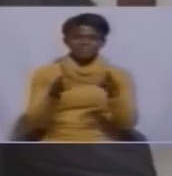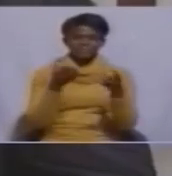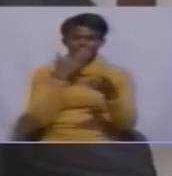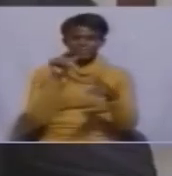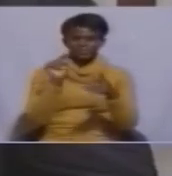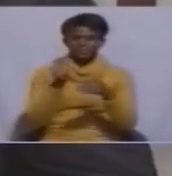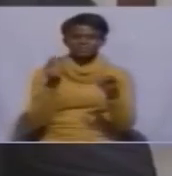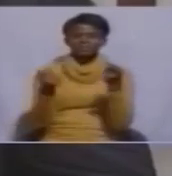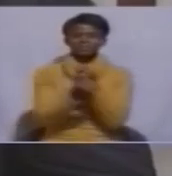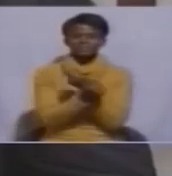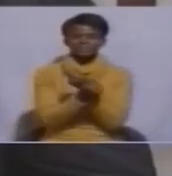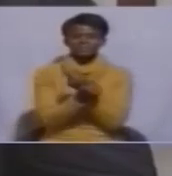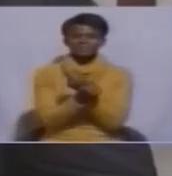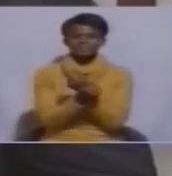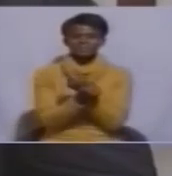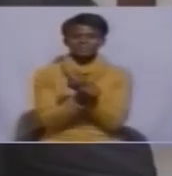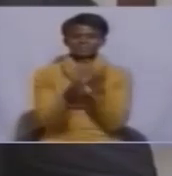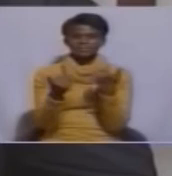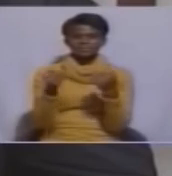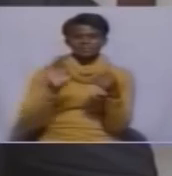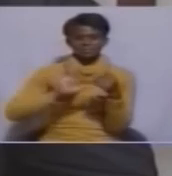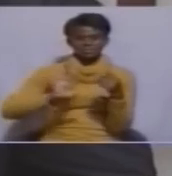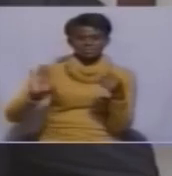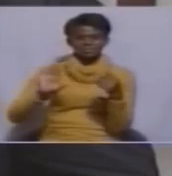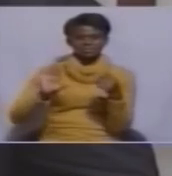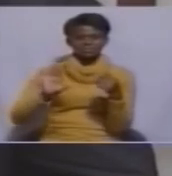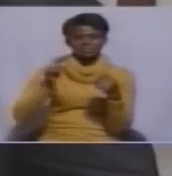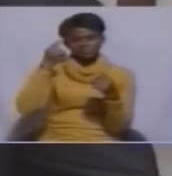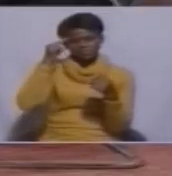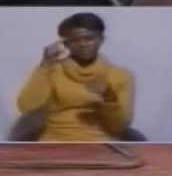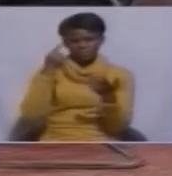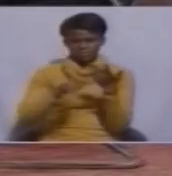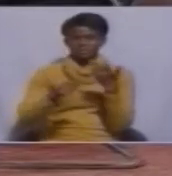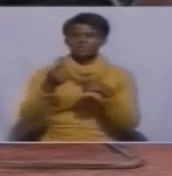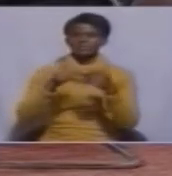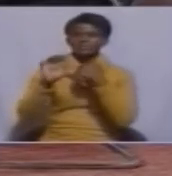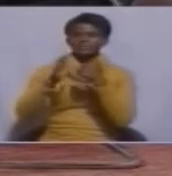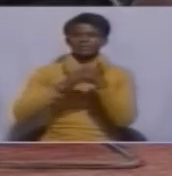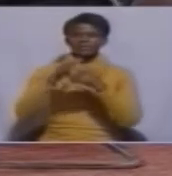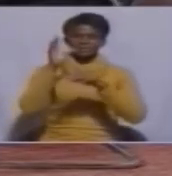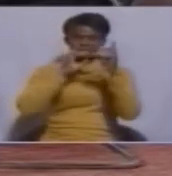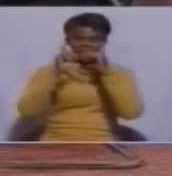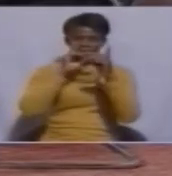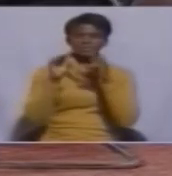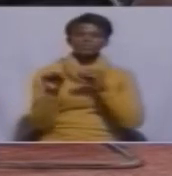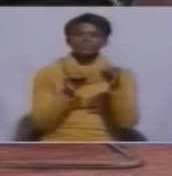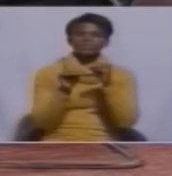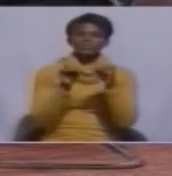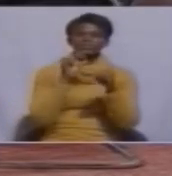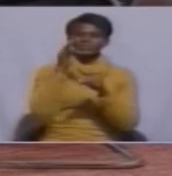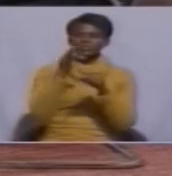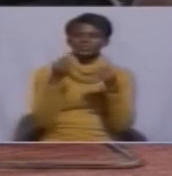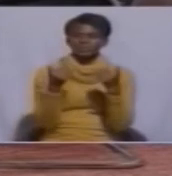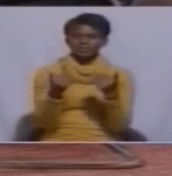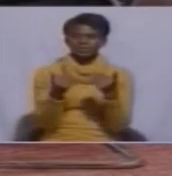but so they first have to suspend that standing order in order for them to go back and debate this grade 12 clause. Well, for now, the